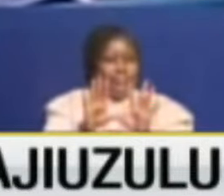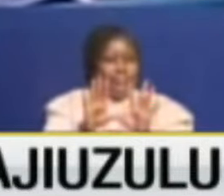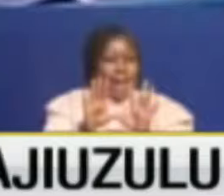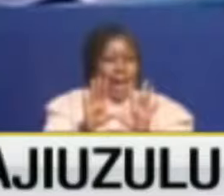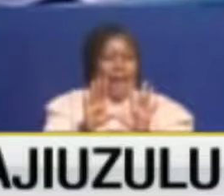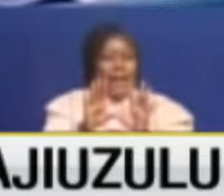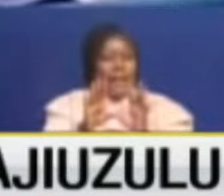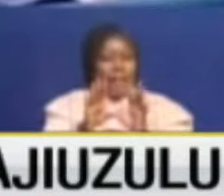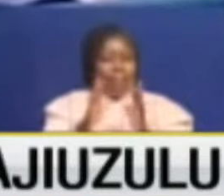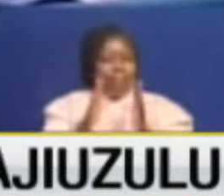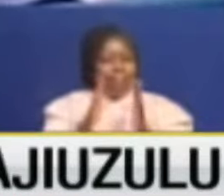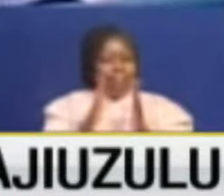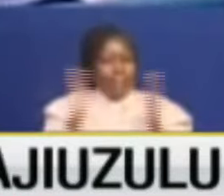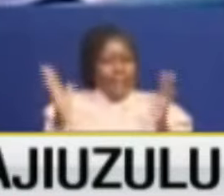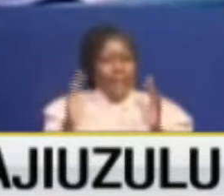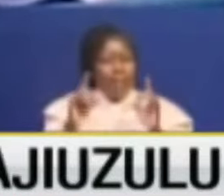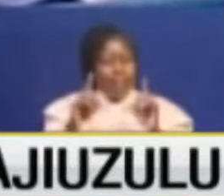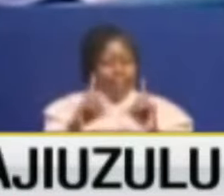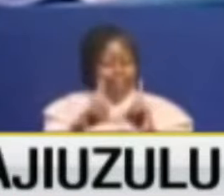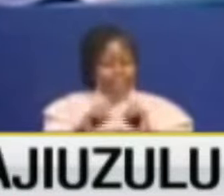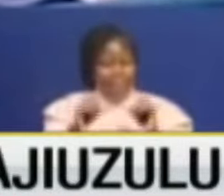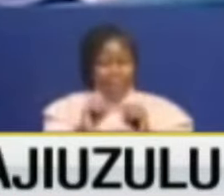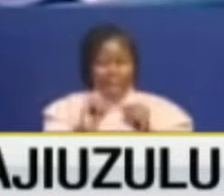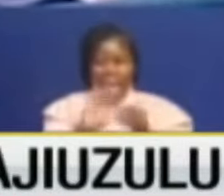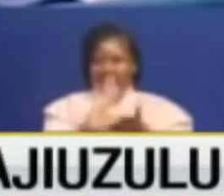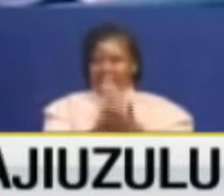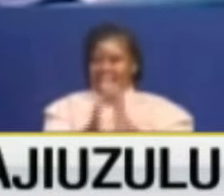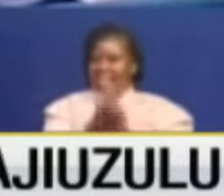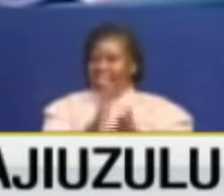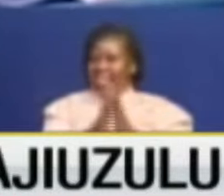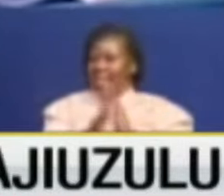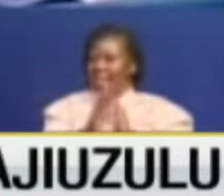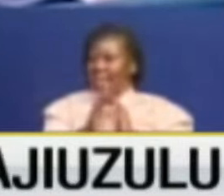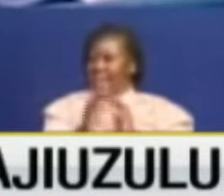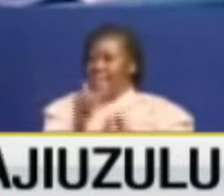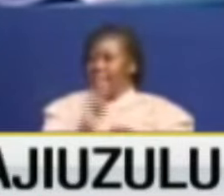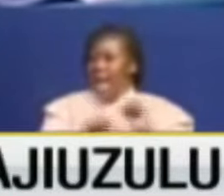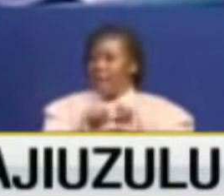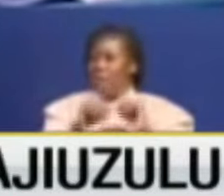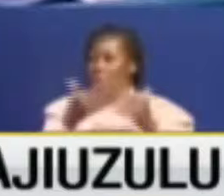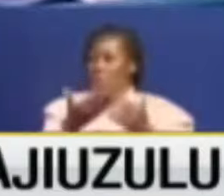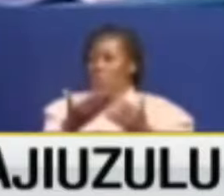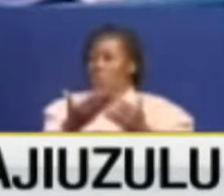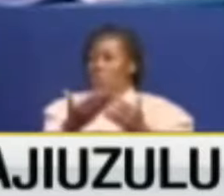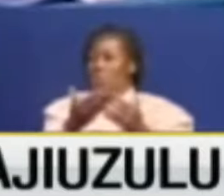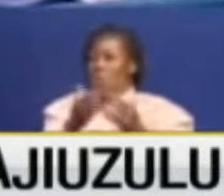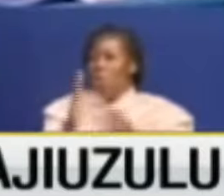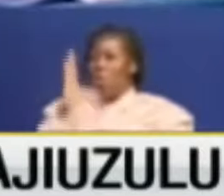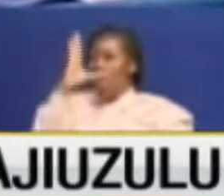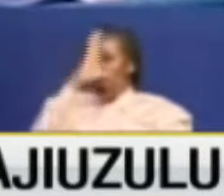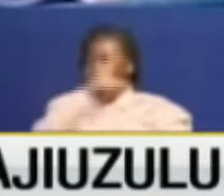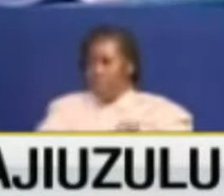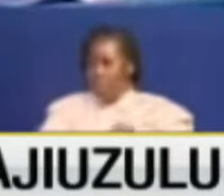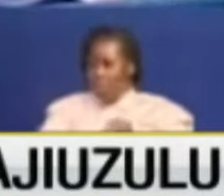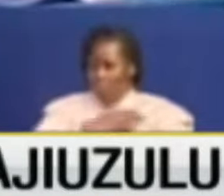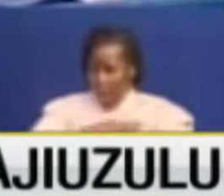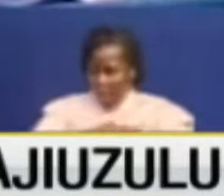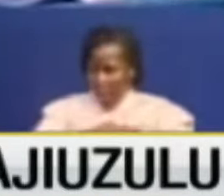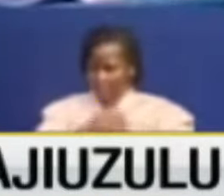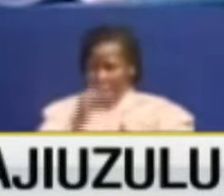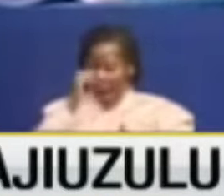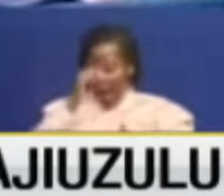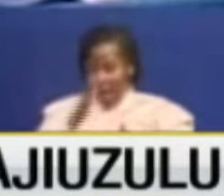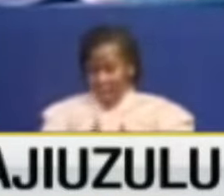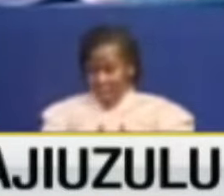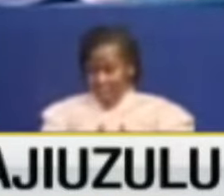unequivocal terms. Nothing in the acts or omissions on the part of Honorable Kawira